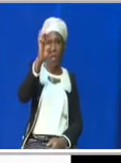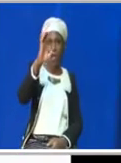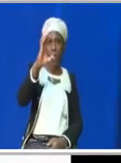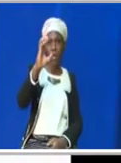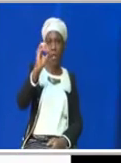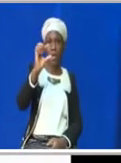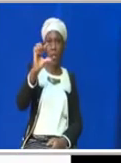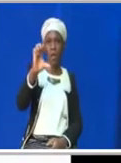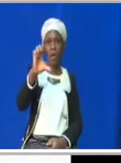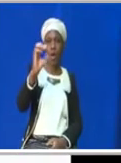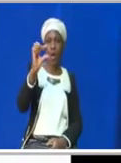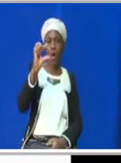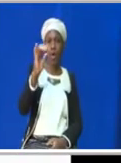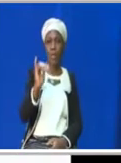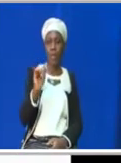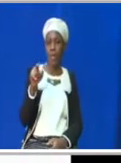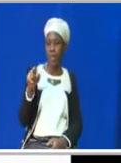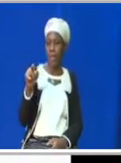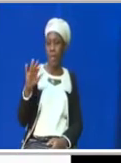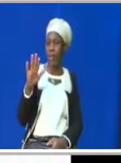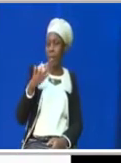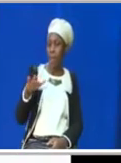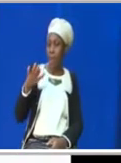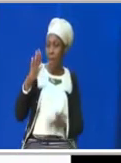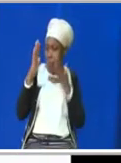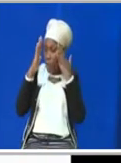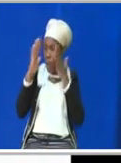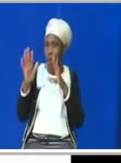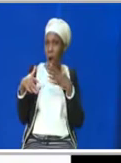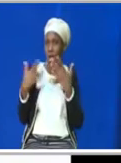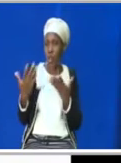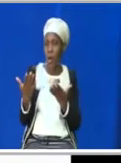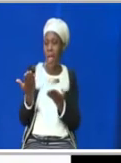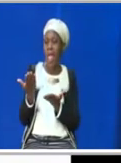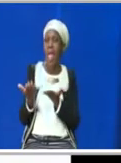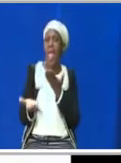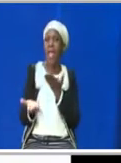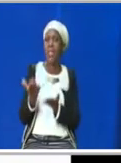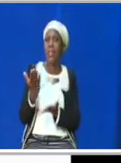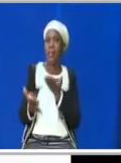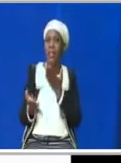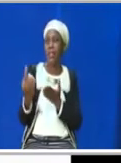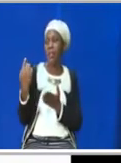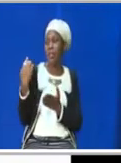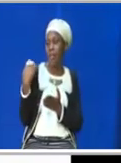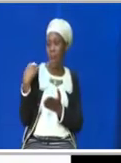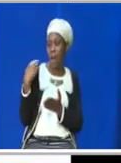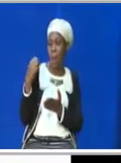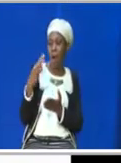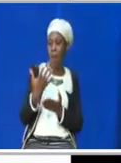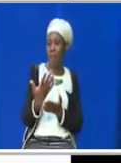And in this topic, we'll be looking at estimating population in